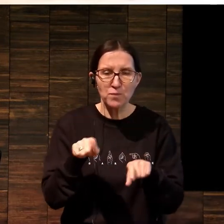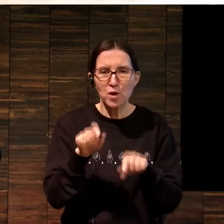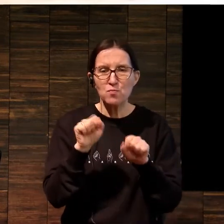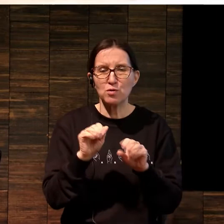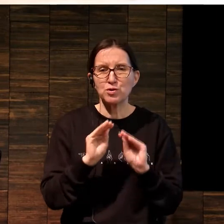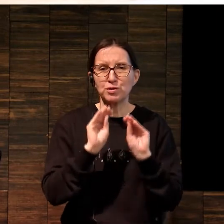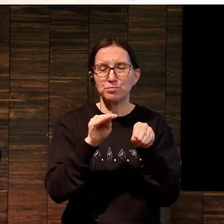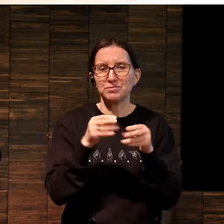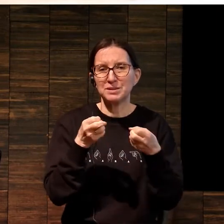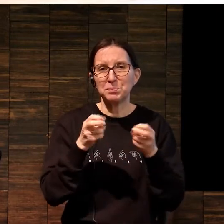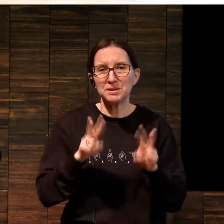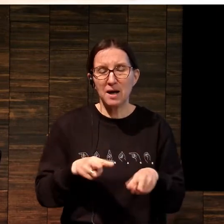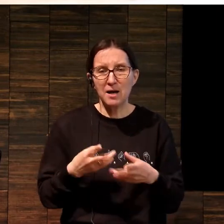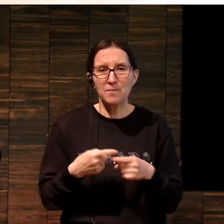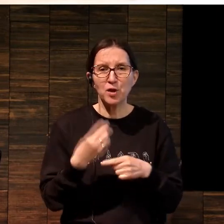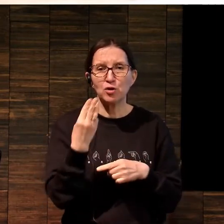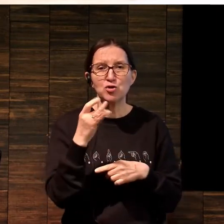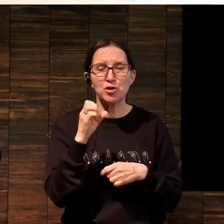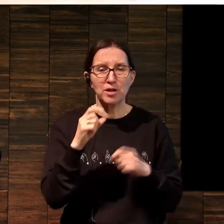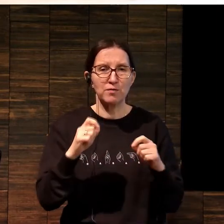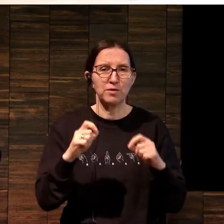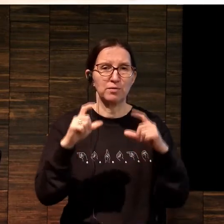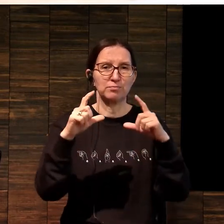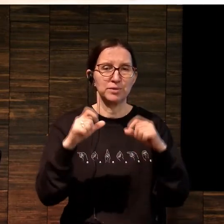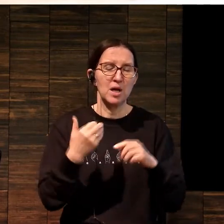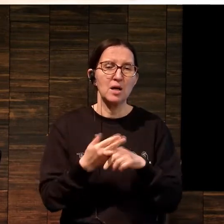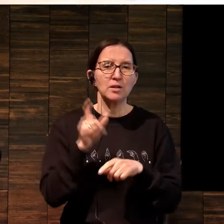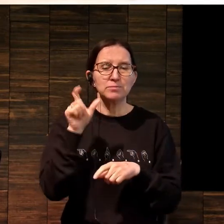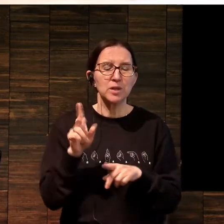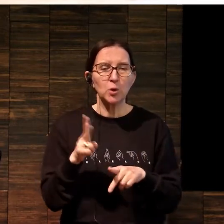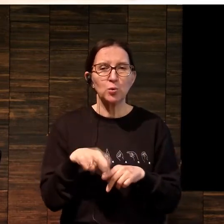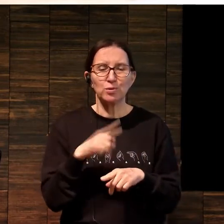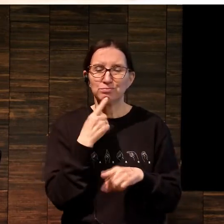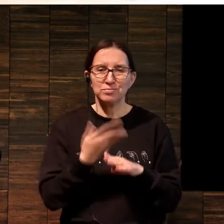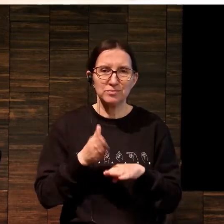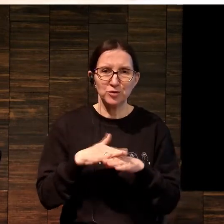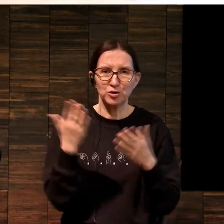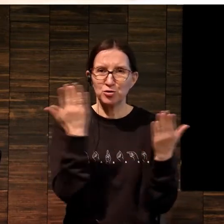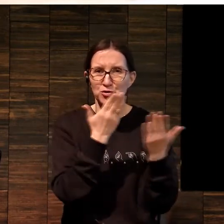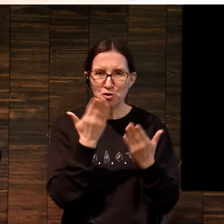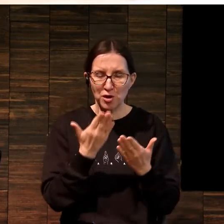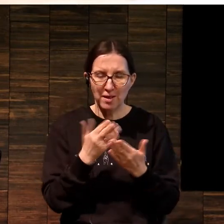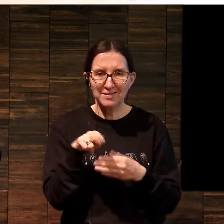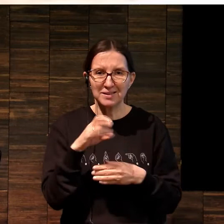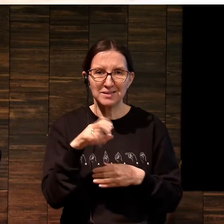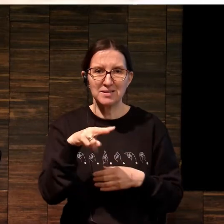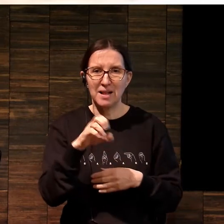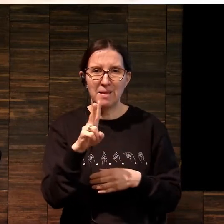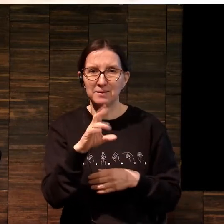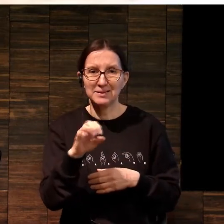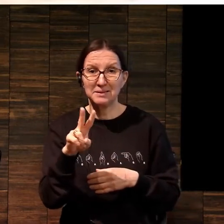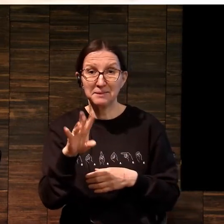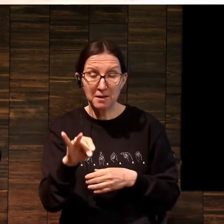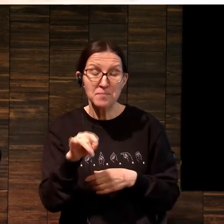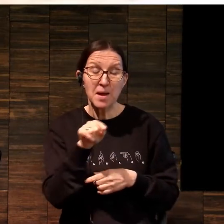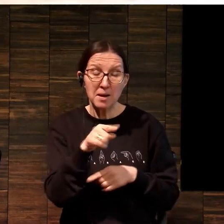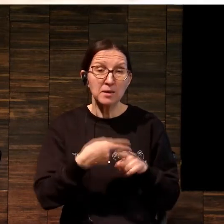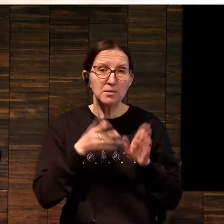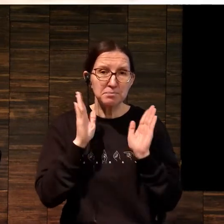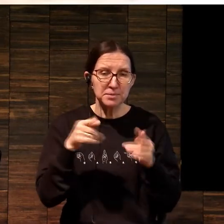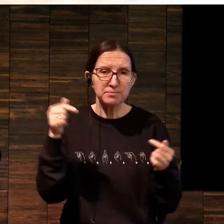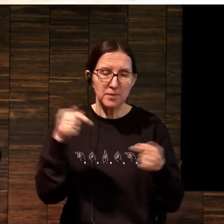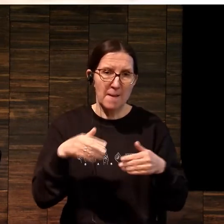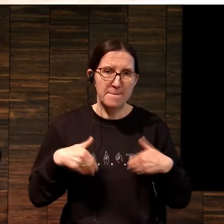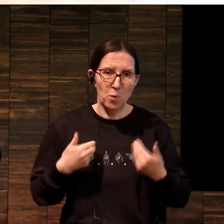the user interface. And these are really beneficial for people with mild to moderate